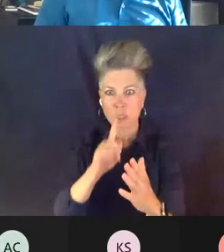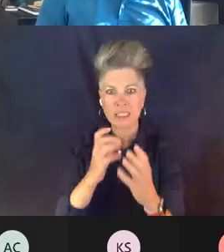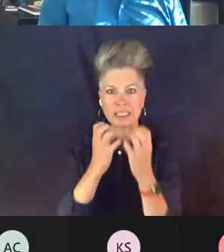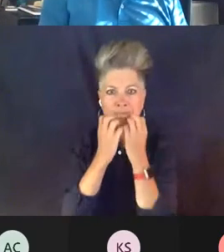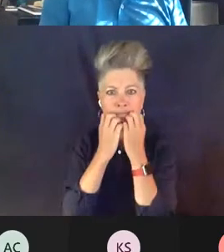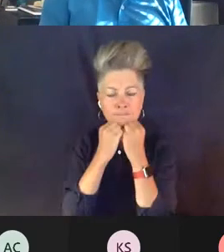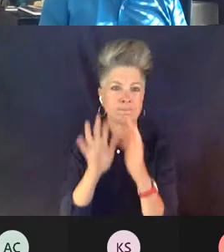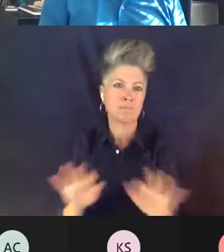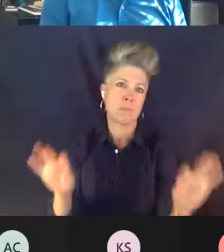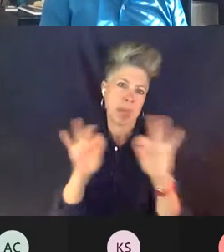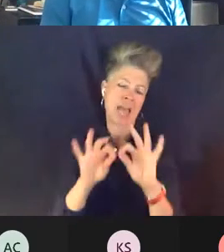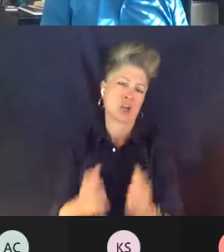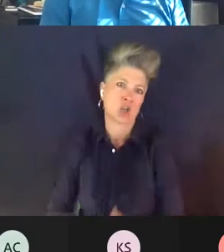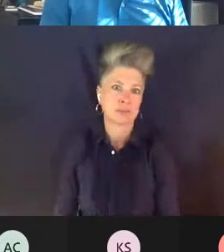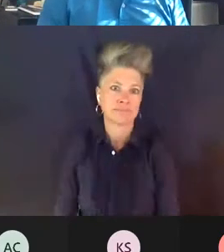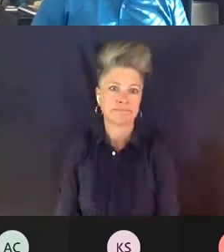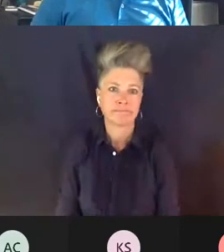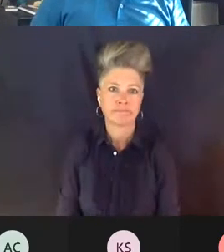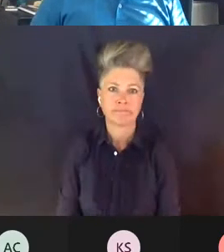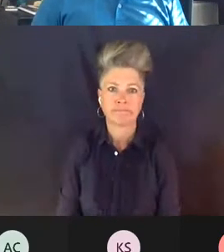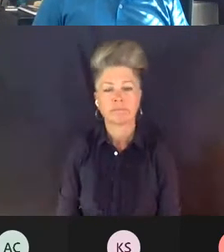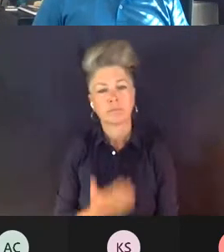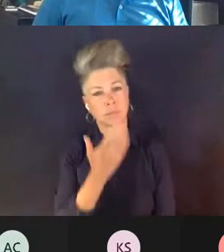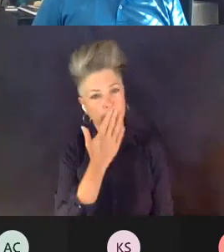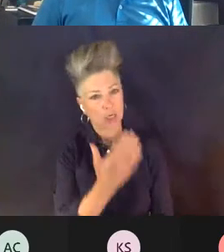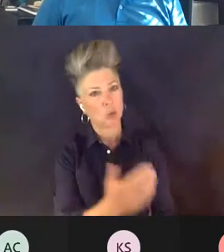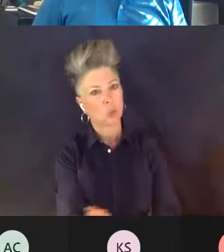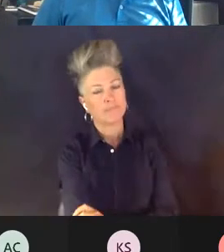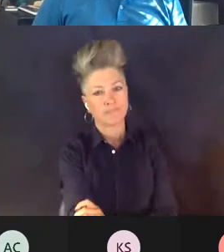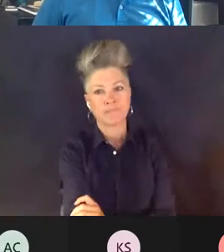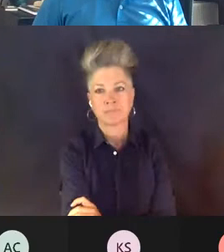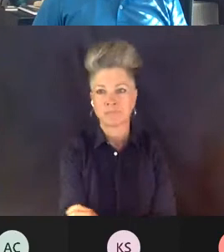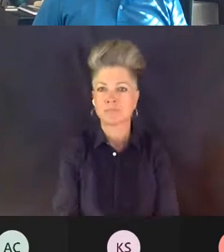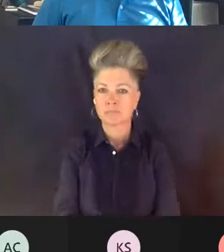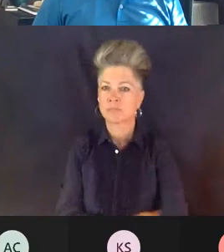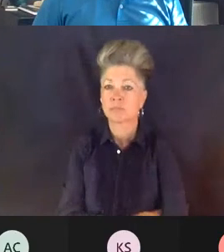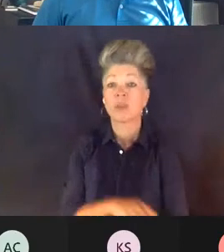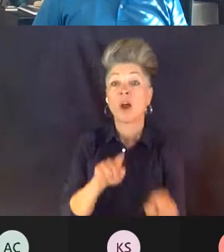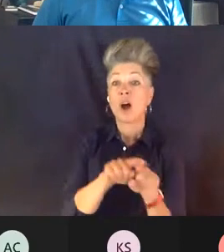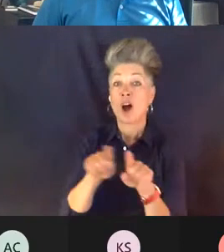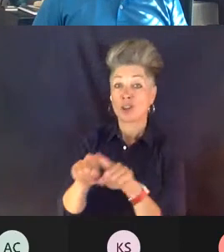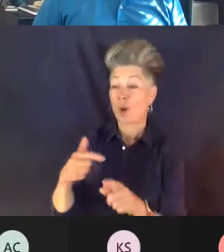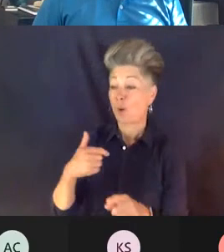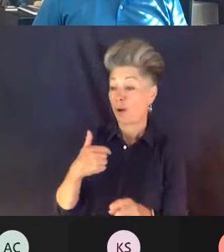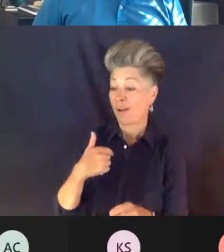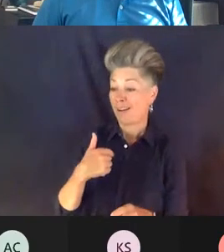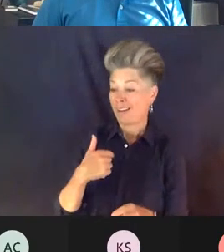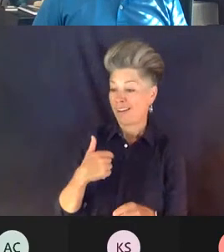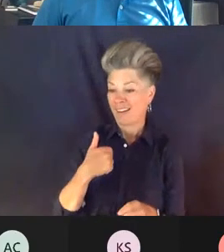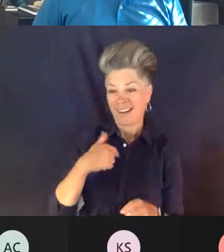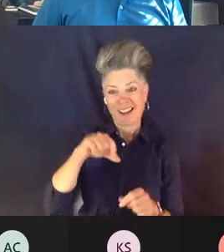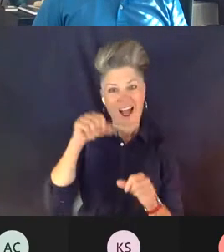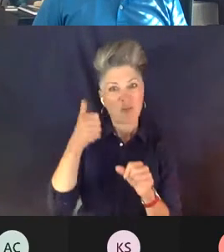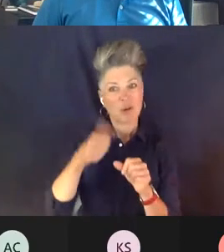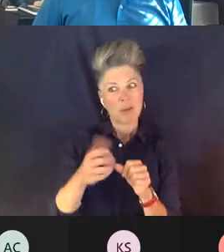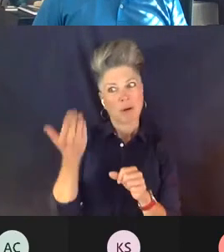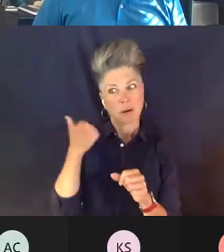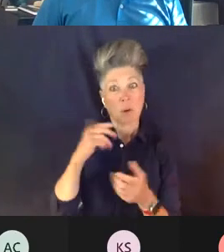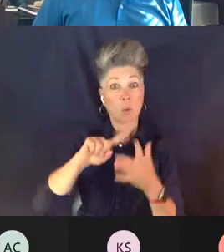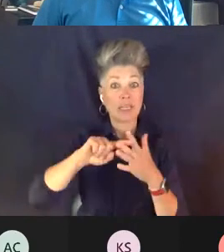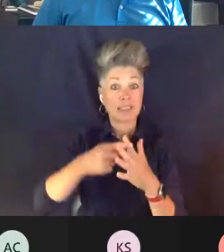Thank you. One more thing too, I just kind of listening to that, I'm reminded of when we started Safe and Healthy Streets, which